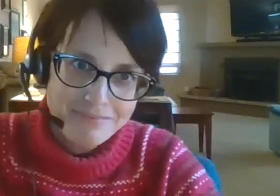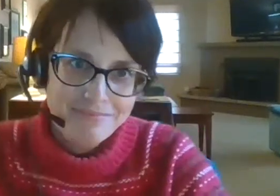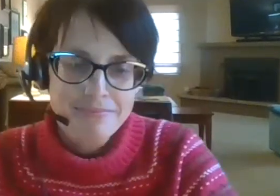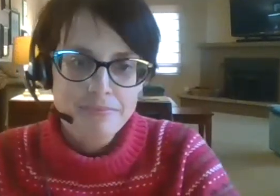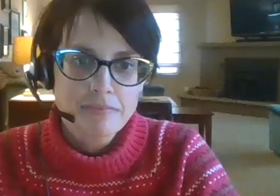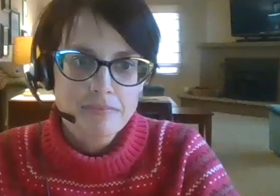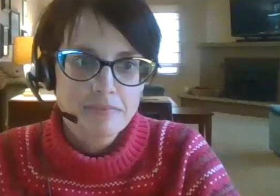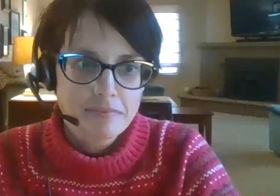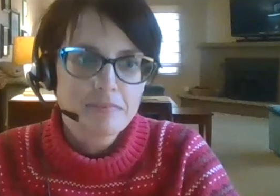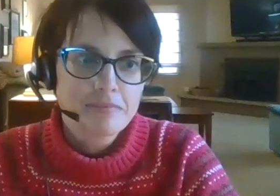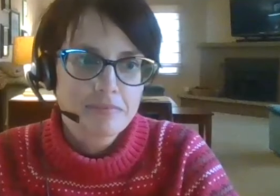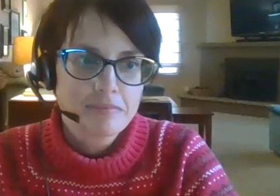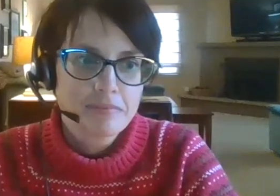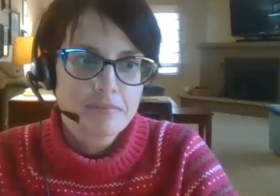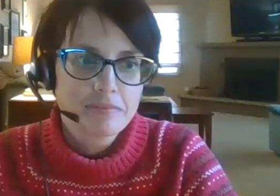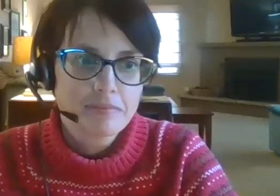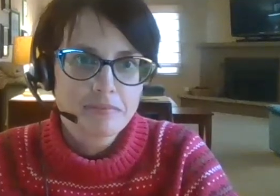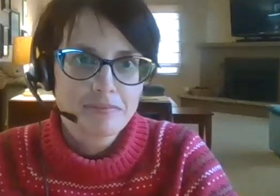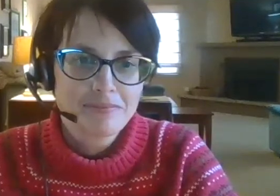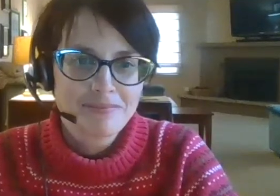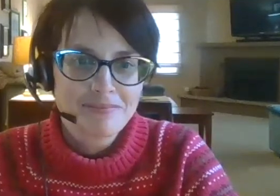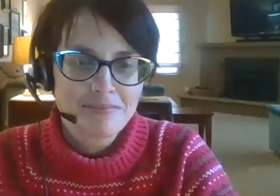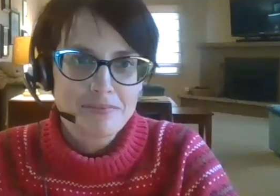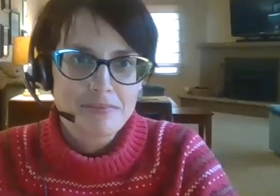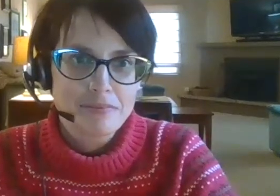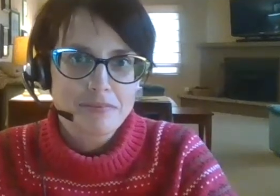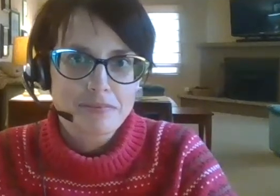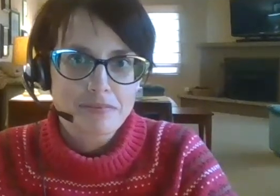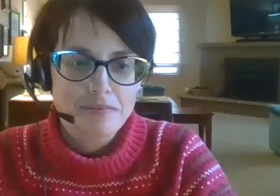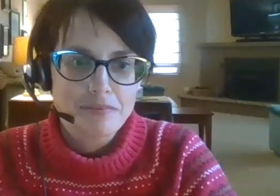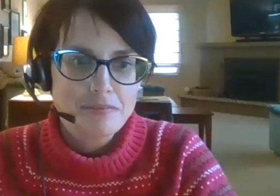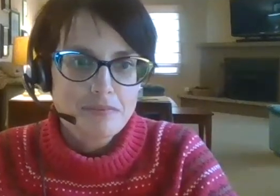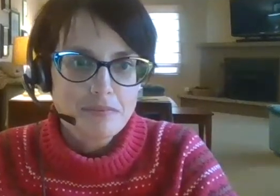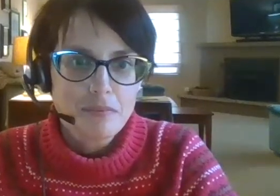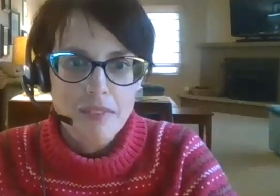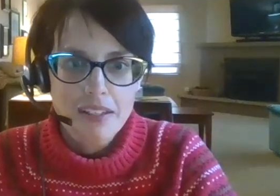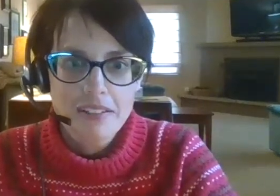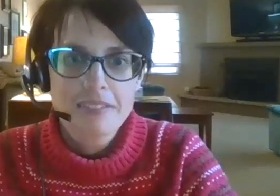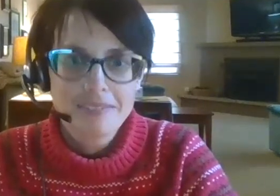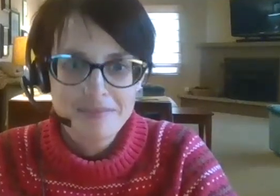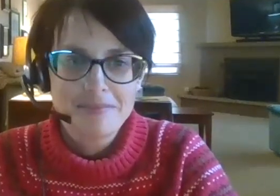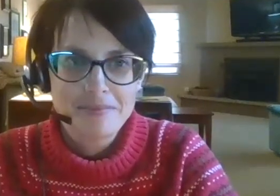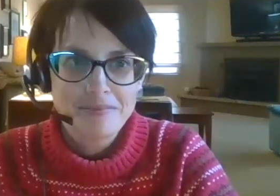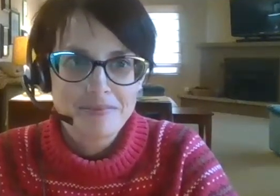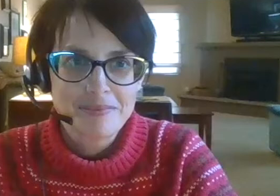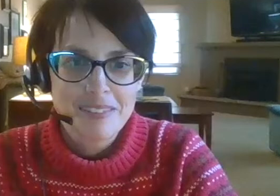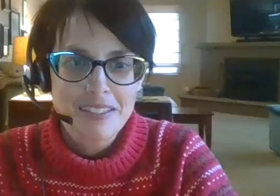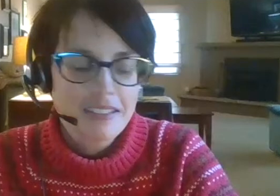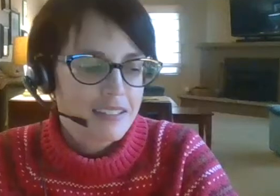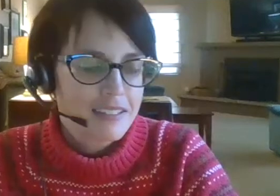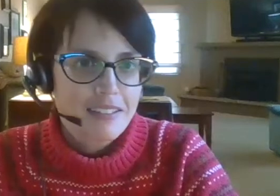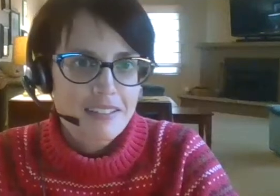So Gail, I am going to turn it over to you, and then you can share your screen. And I'm going to mute my video for